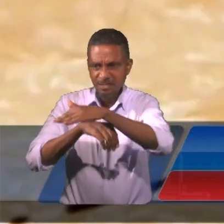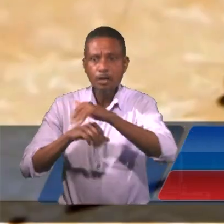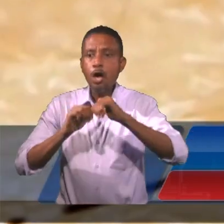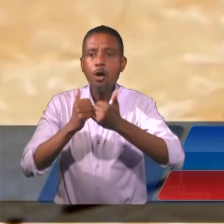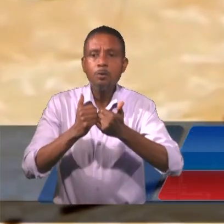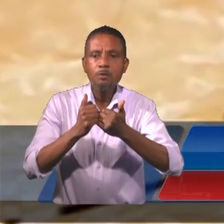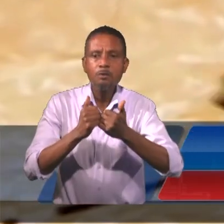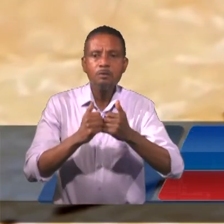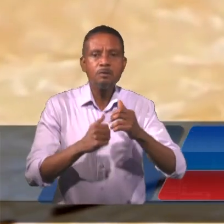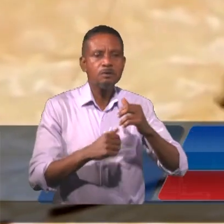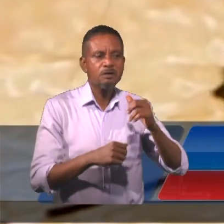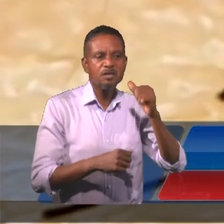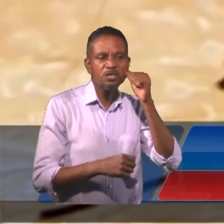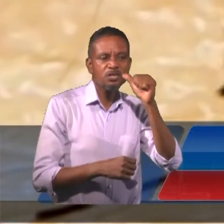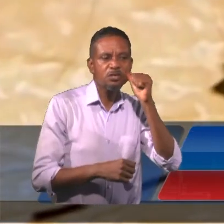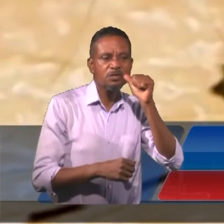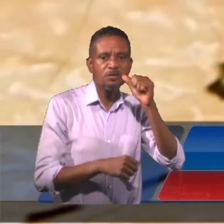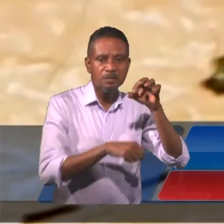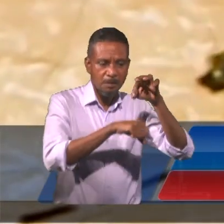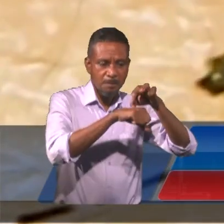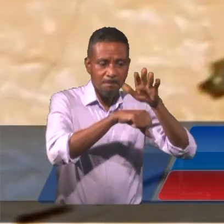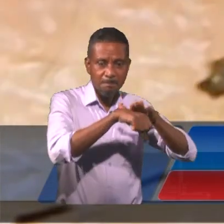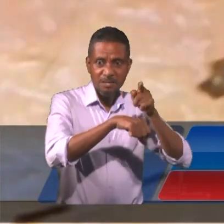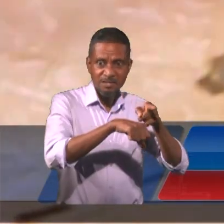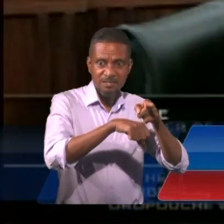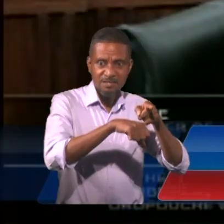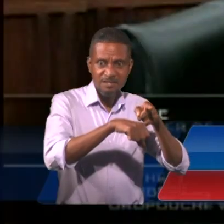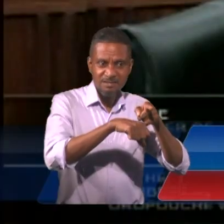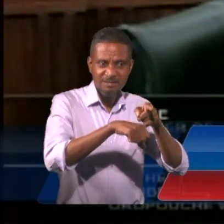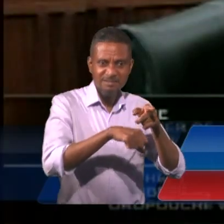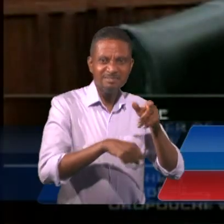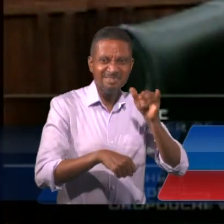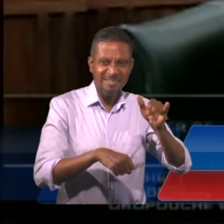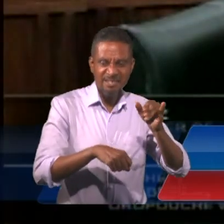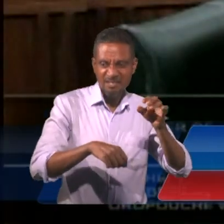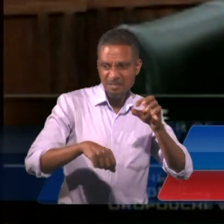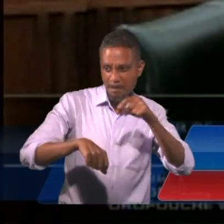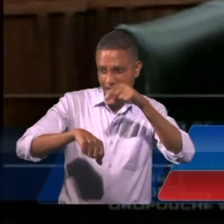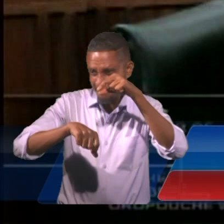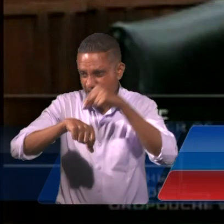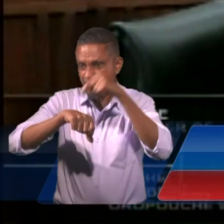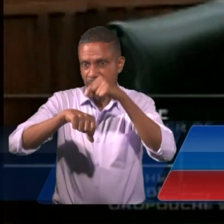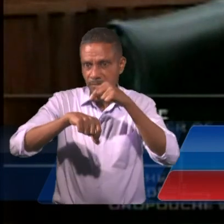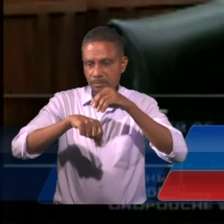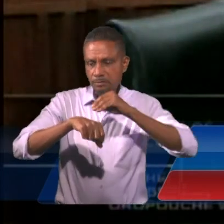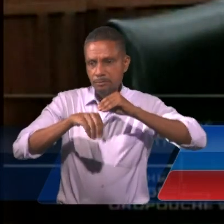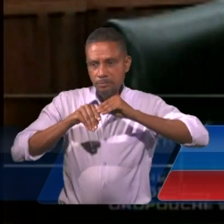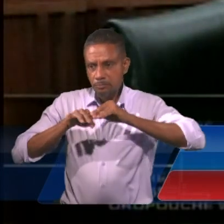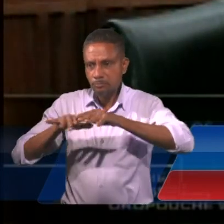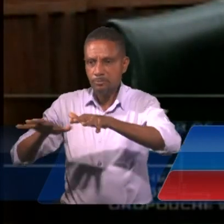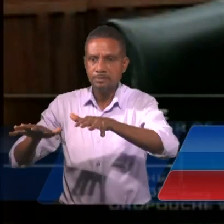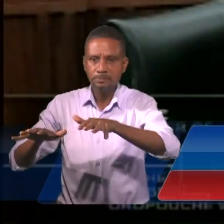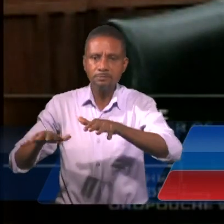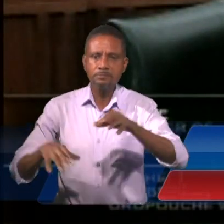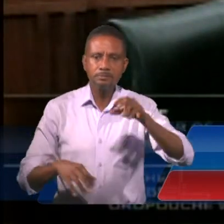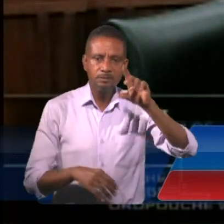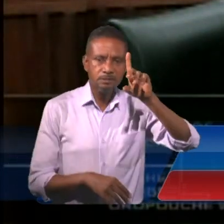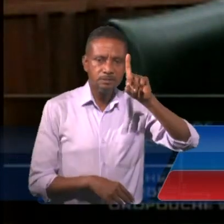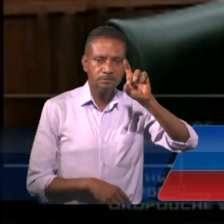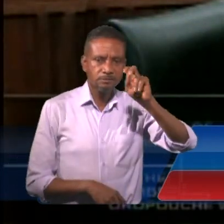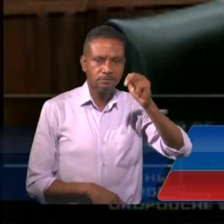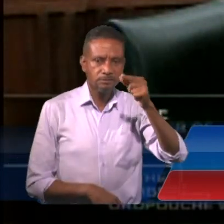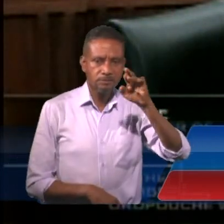mosquitoes, primarily the Aedes aegypti mosquito. Trinidad and Tobago's Health Minister Terence Dalsing in